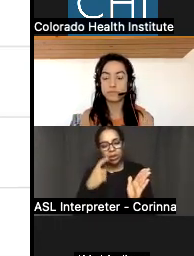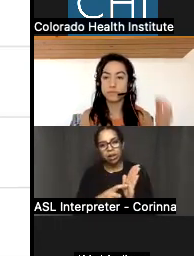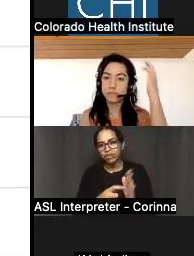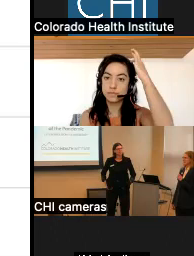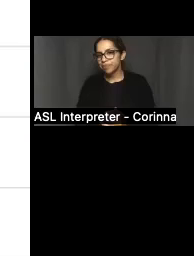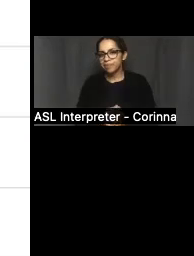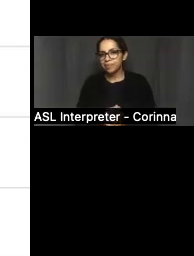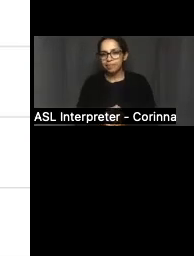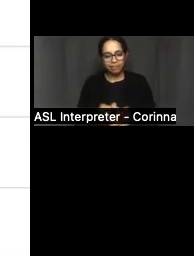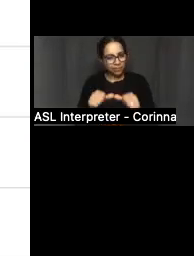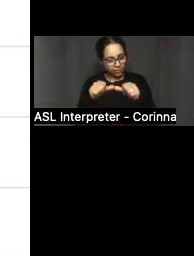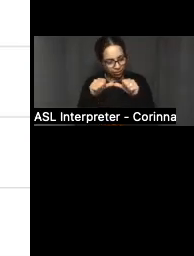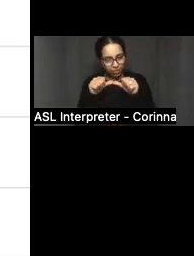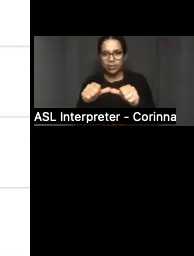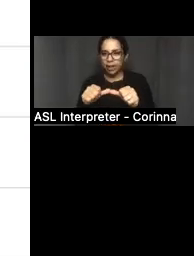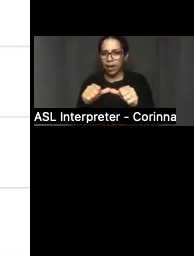in that fight together.